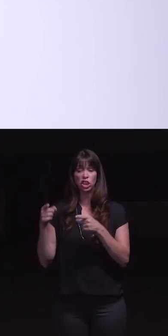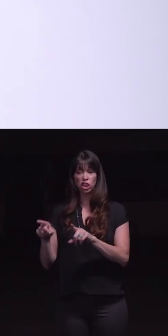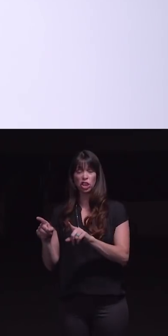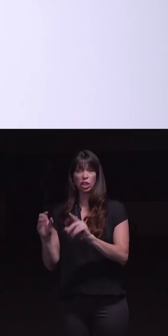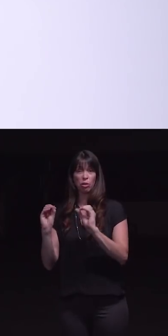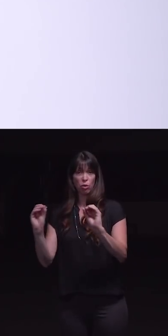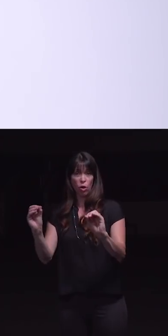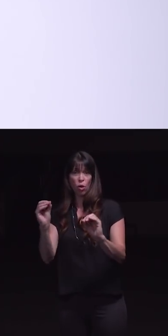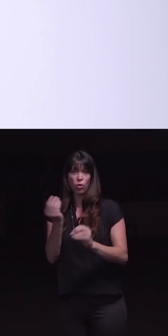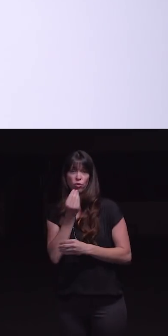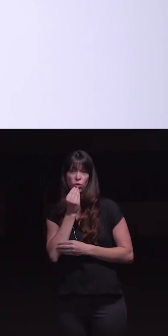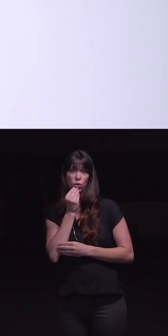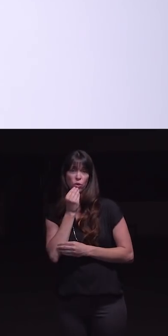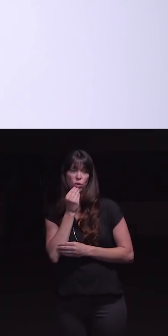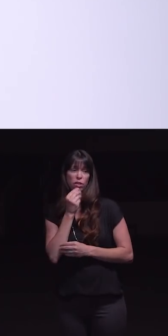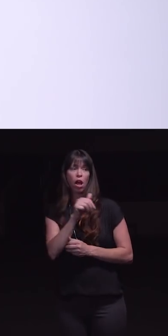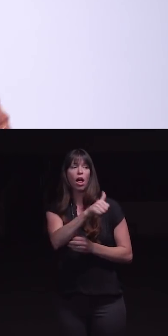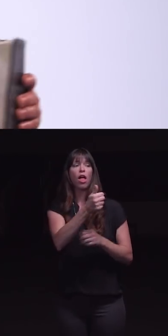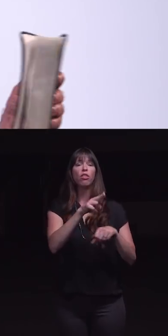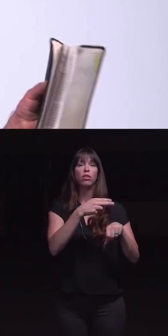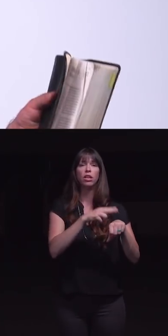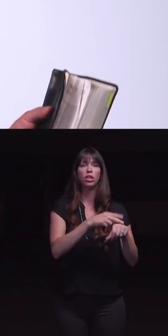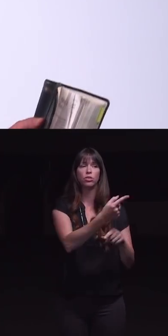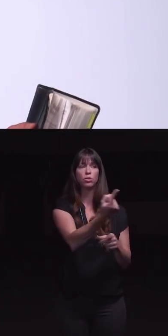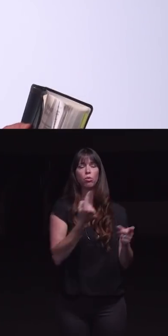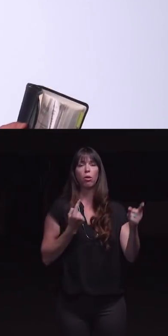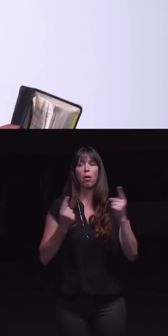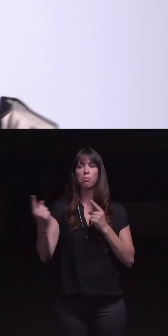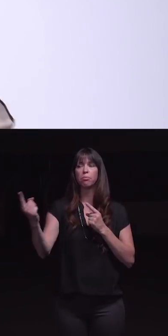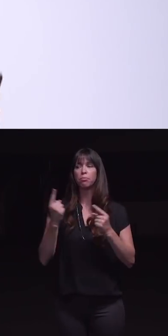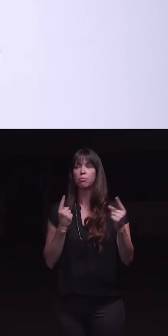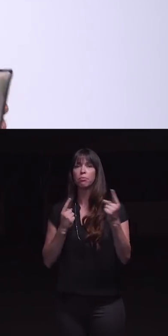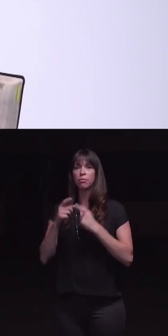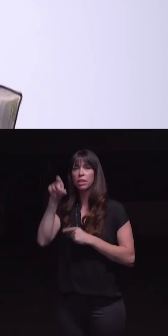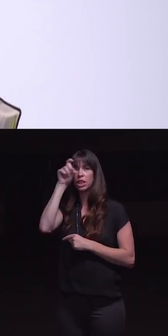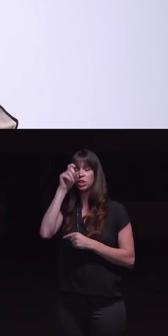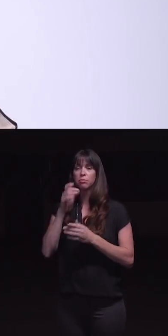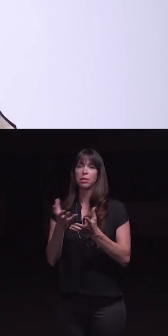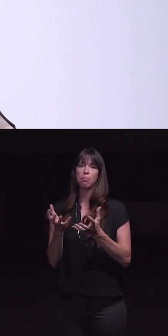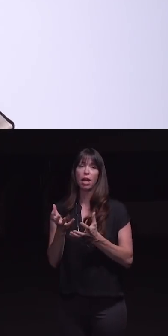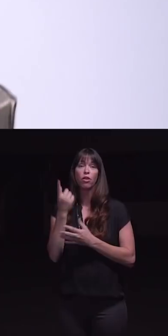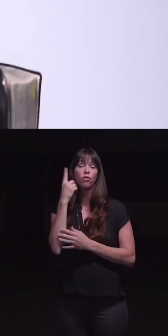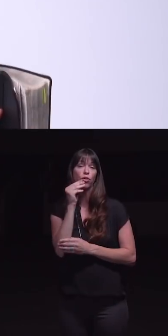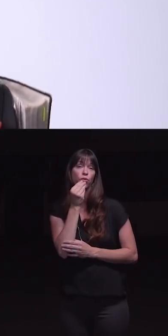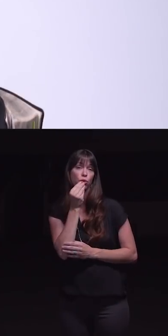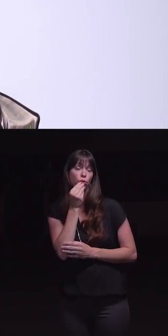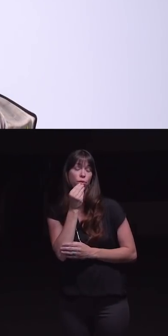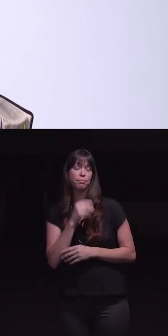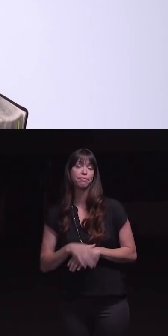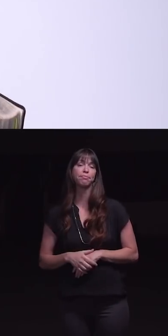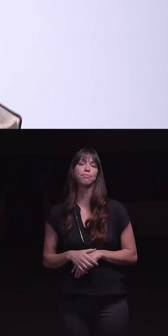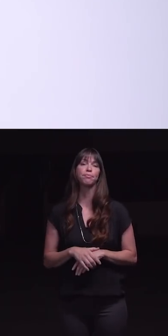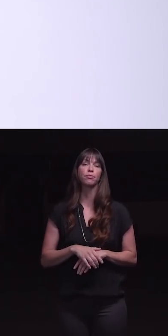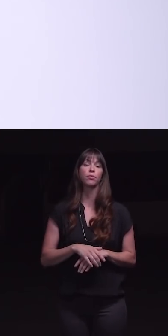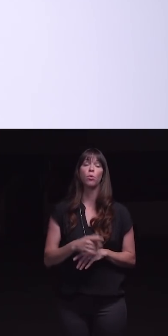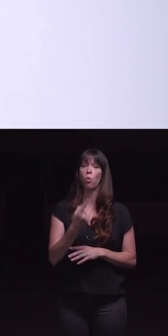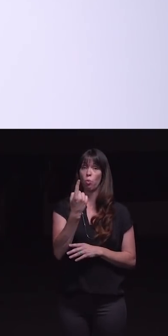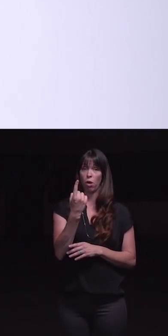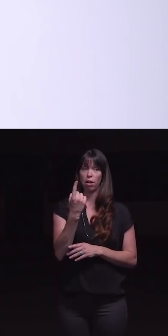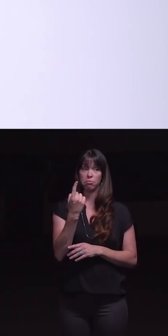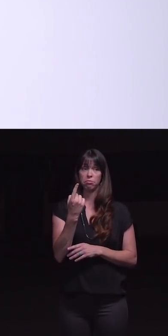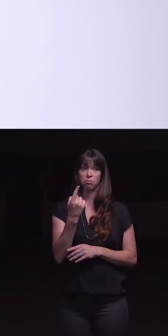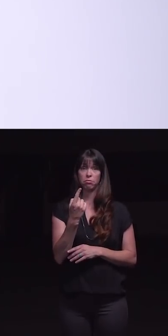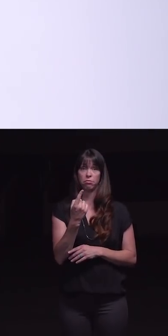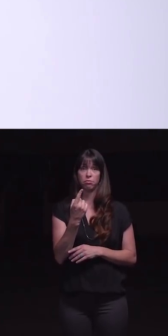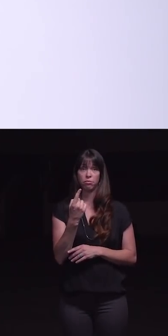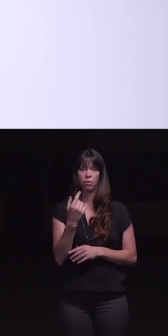sending delegates to Egypt. Please sell us some of your grain. And one of the delegations, they all went to Joseph. One of them